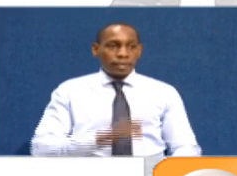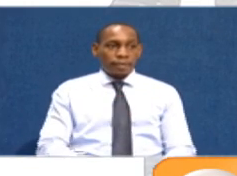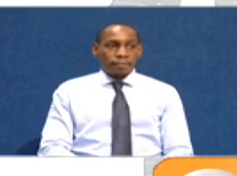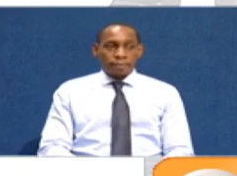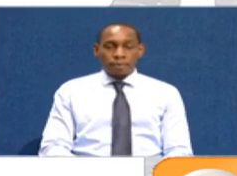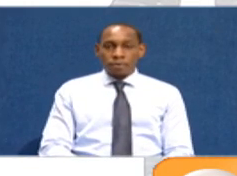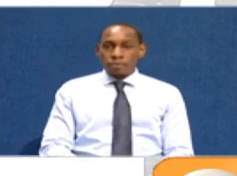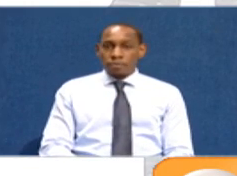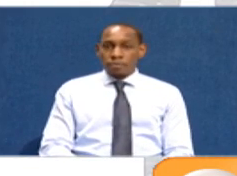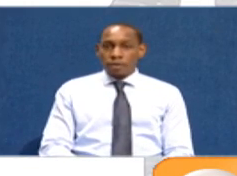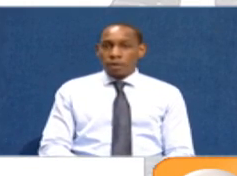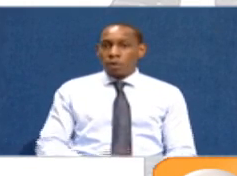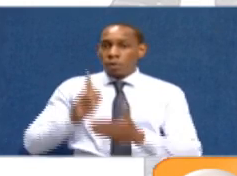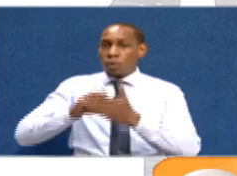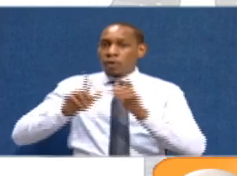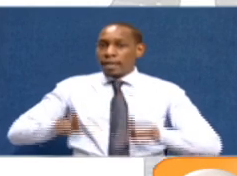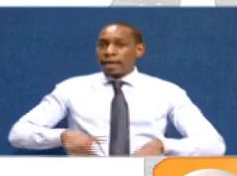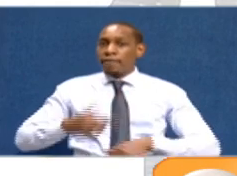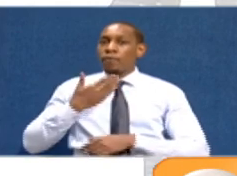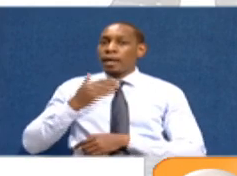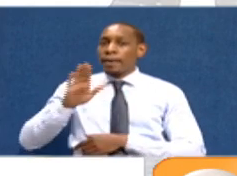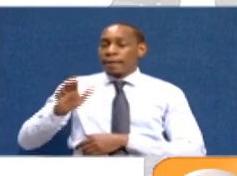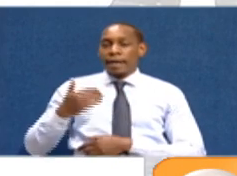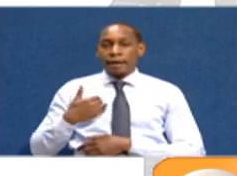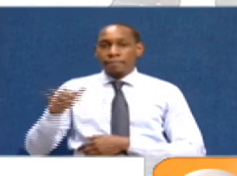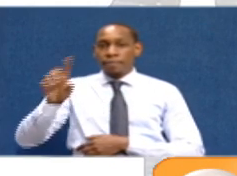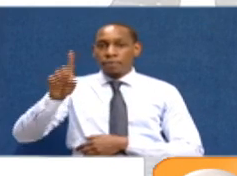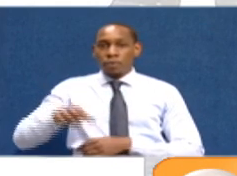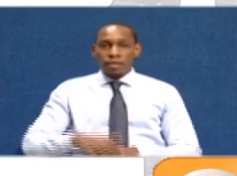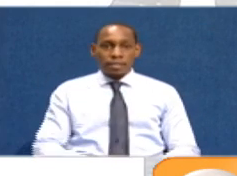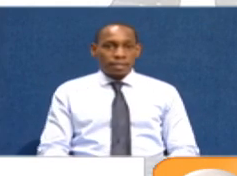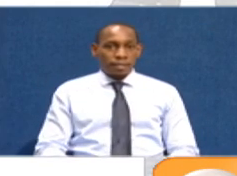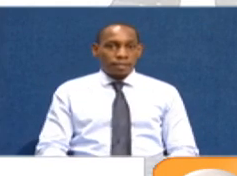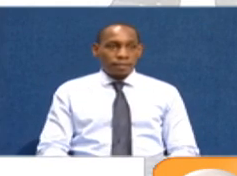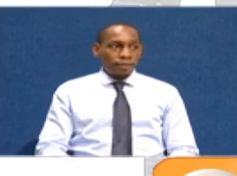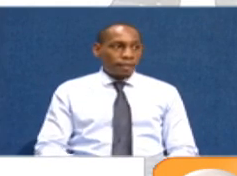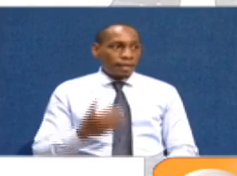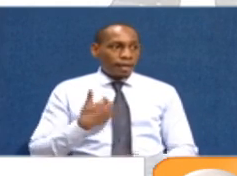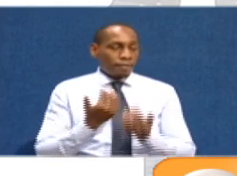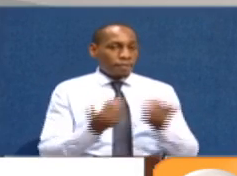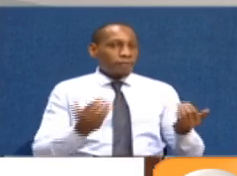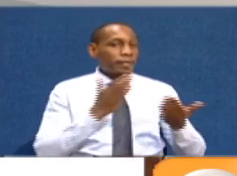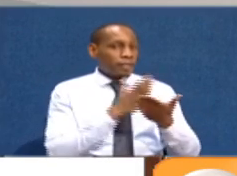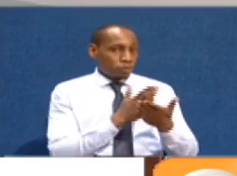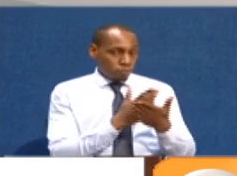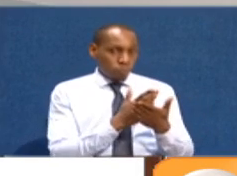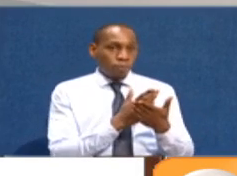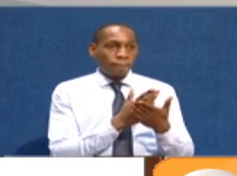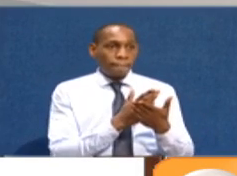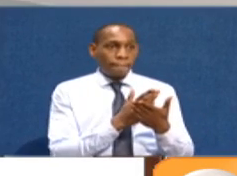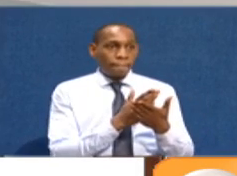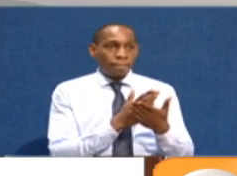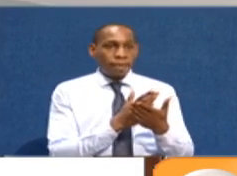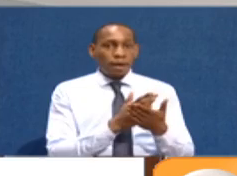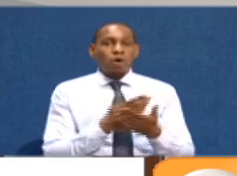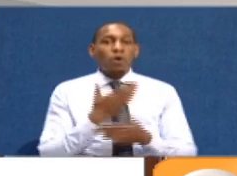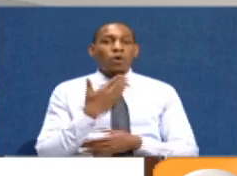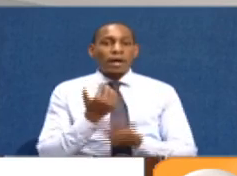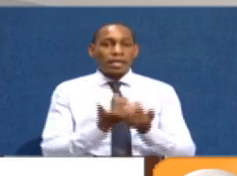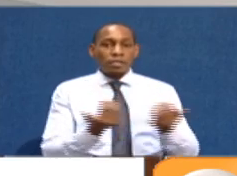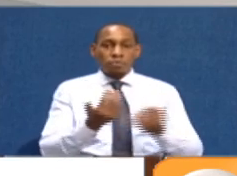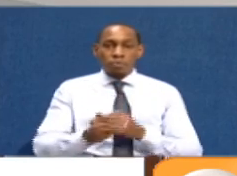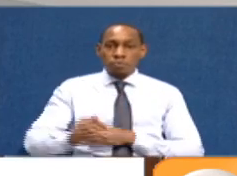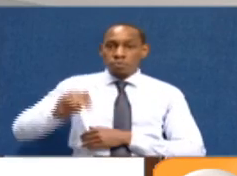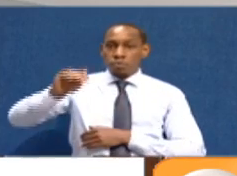they're going to live. What kind of life would you want for them? Well, we're going to have mixed kids, obviously, and I just want them to grow